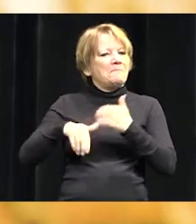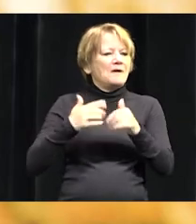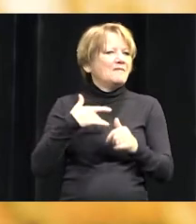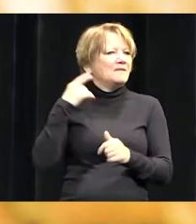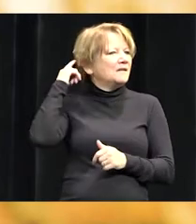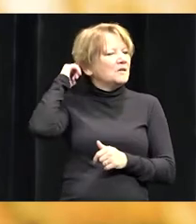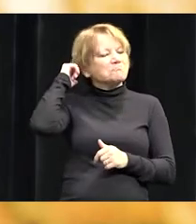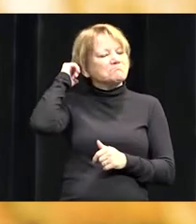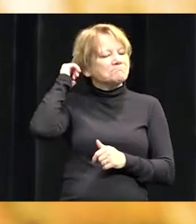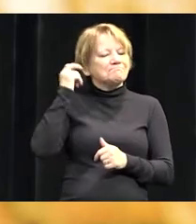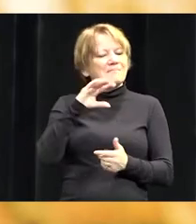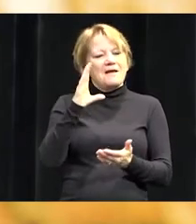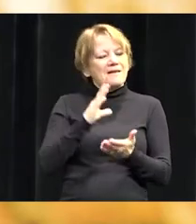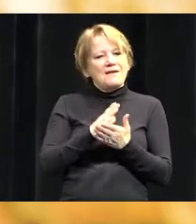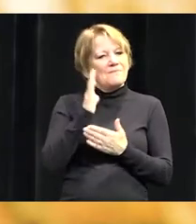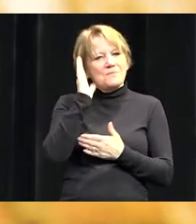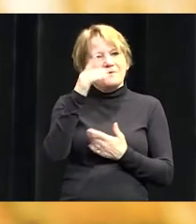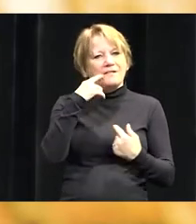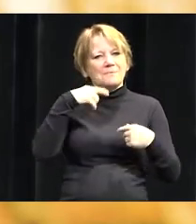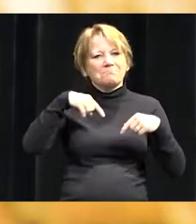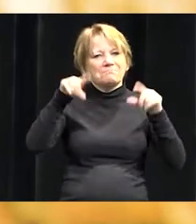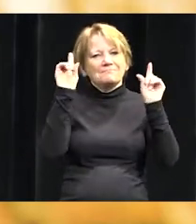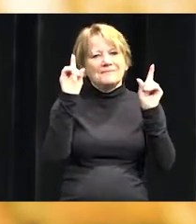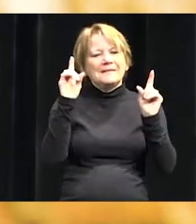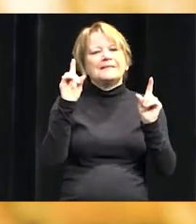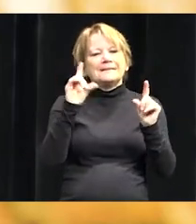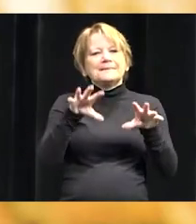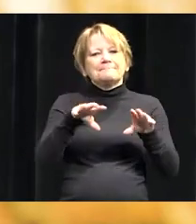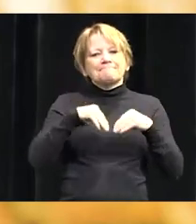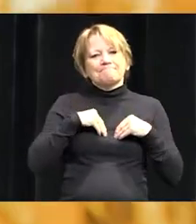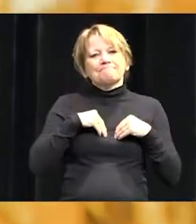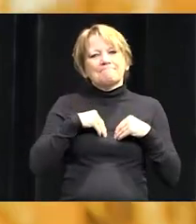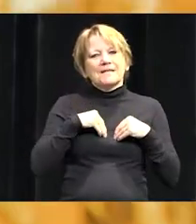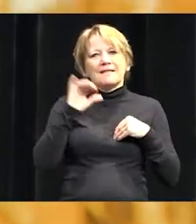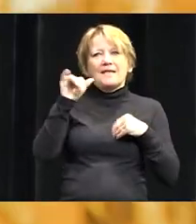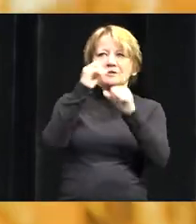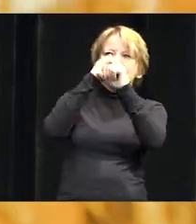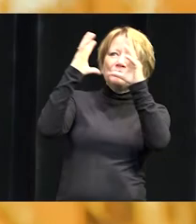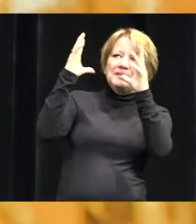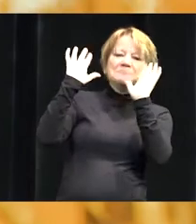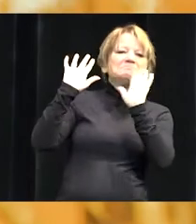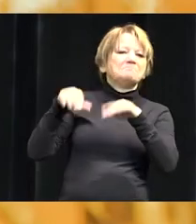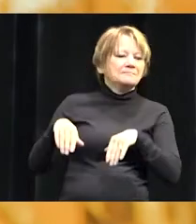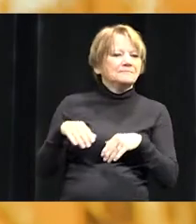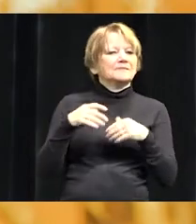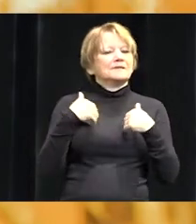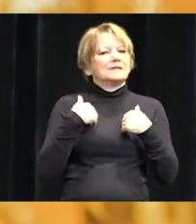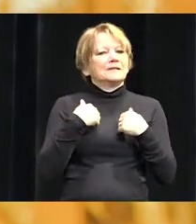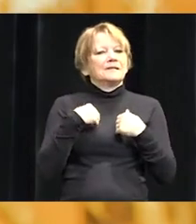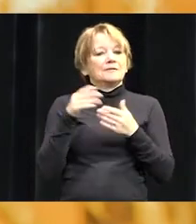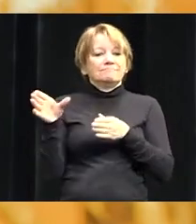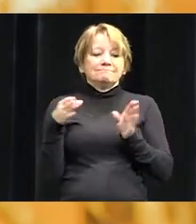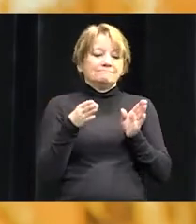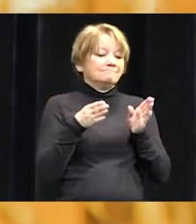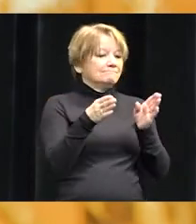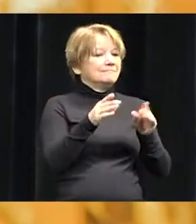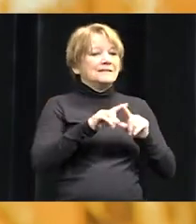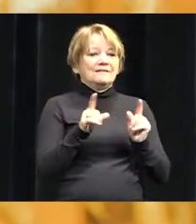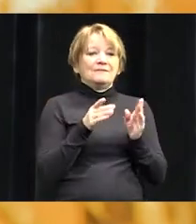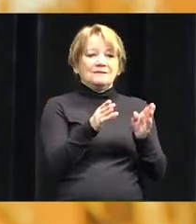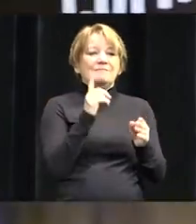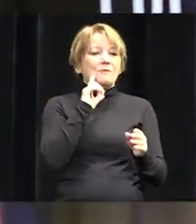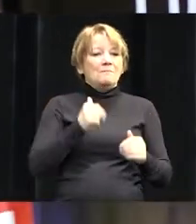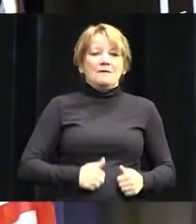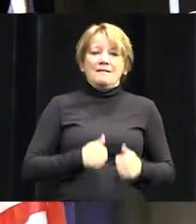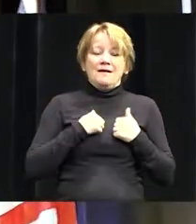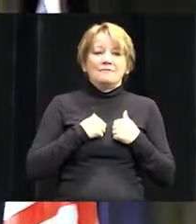just feel i never i'm never going to achieve that i just have to accept it it was a dream and i chose a different path in